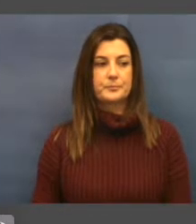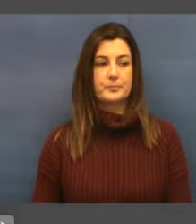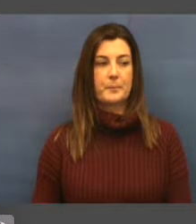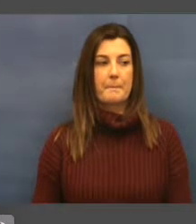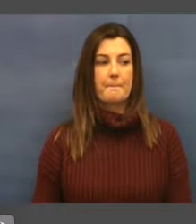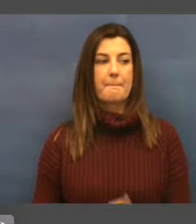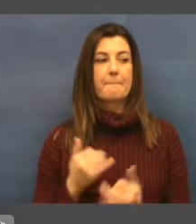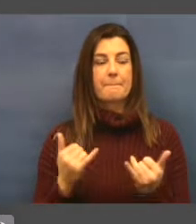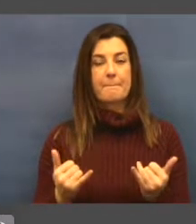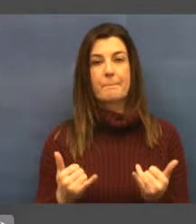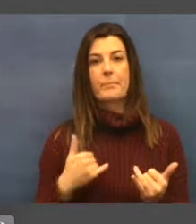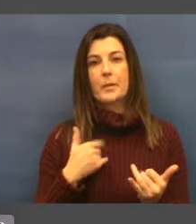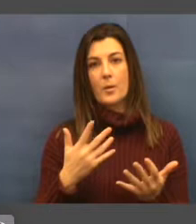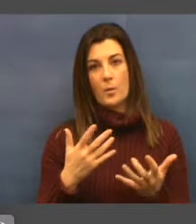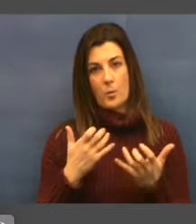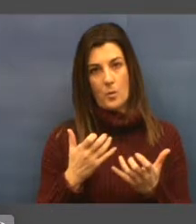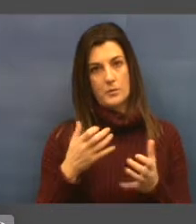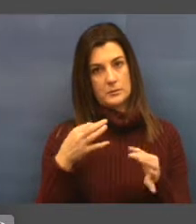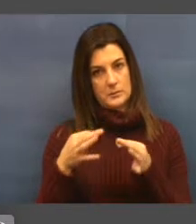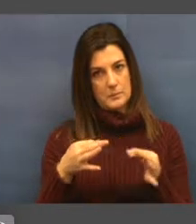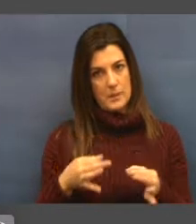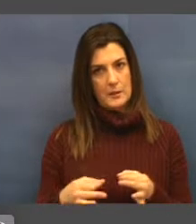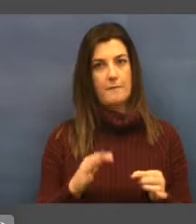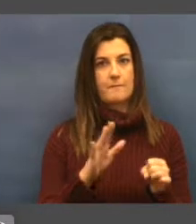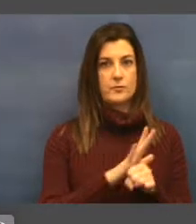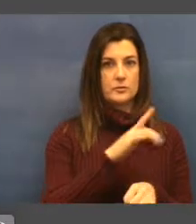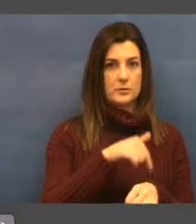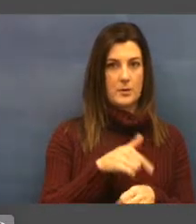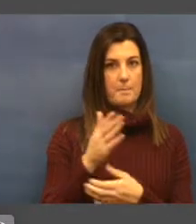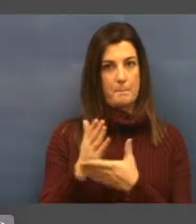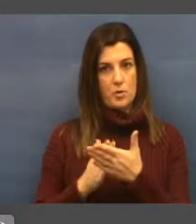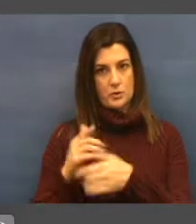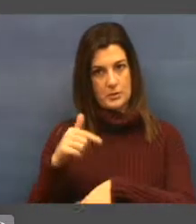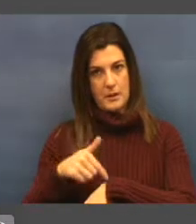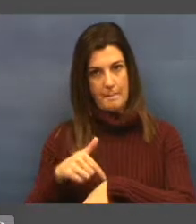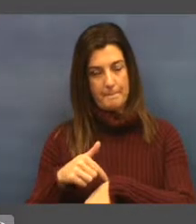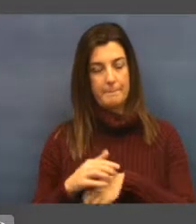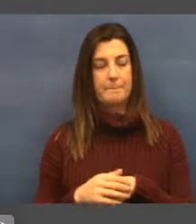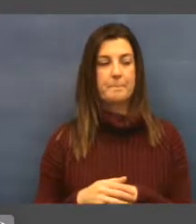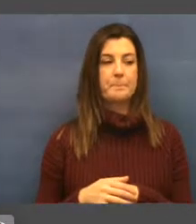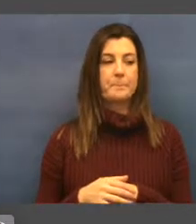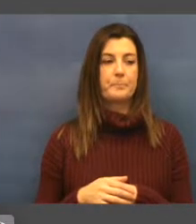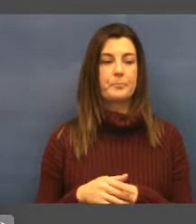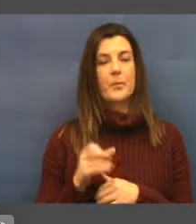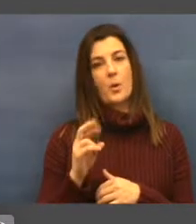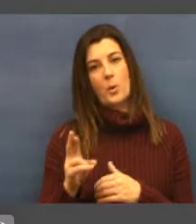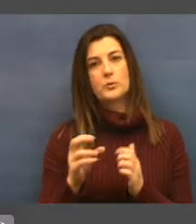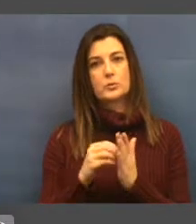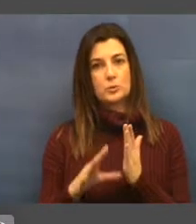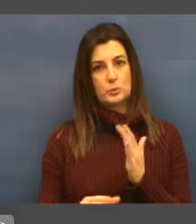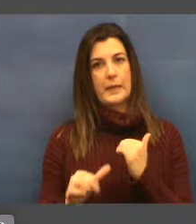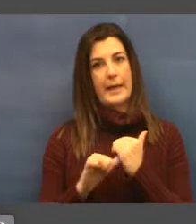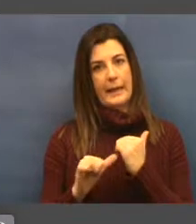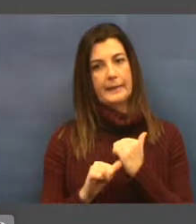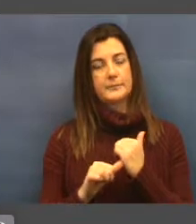At this point, I just want to make a distinction between full-time and part-time studies, or student aid, I should say.